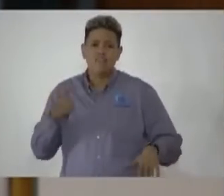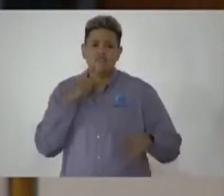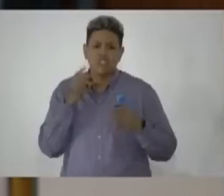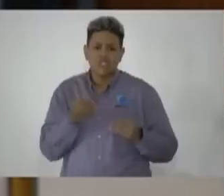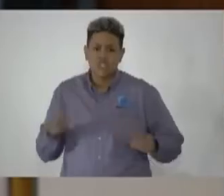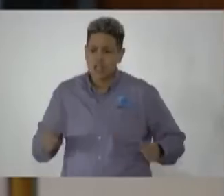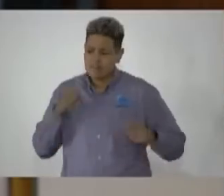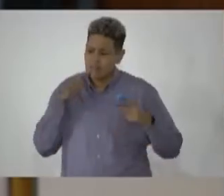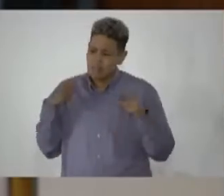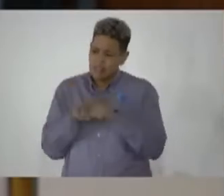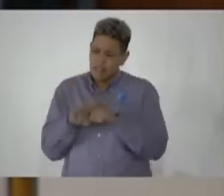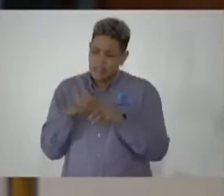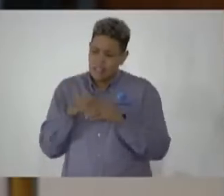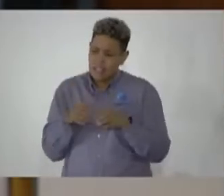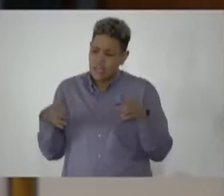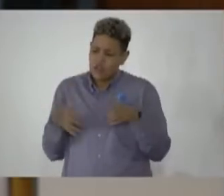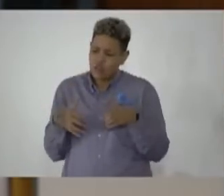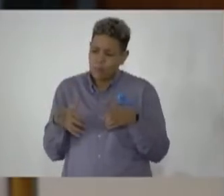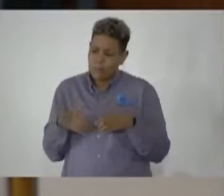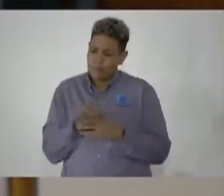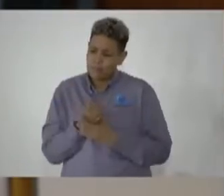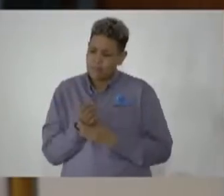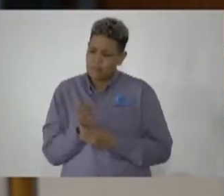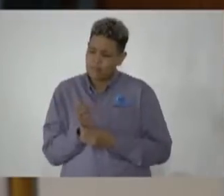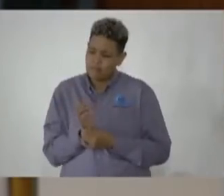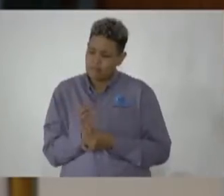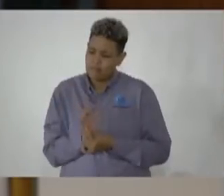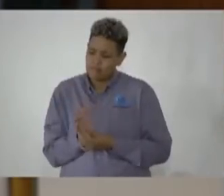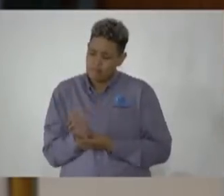solving disputes in a group setting, and how they